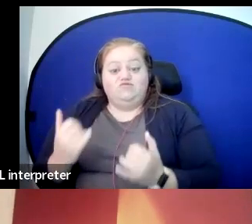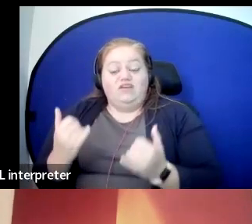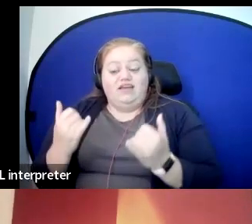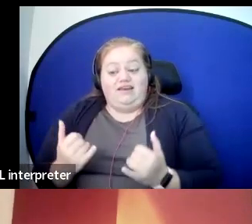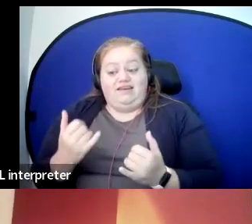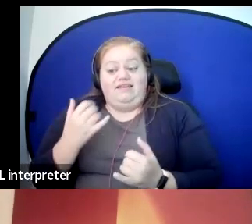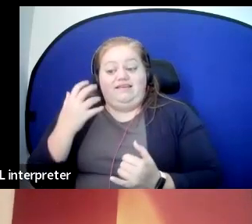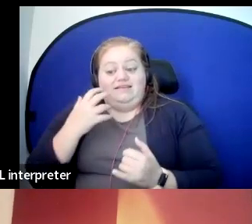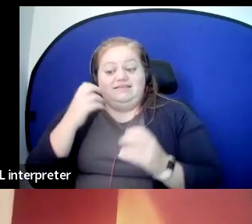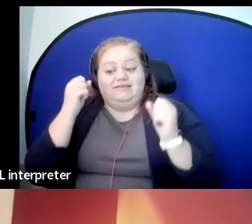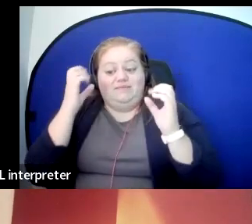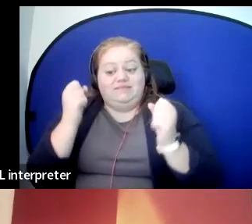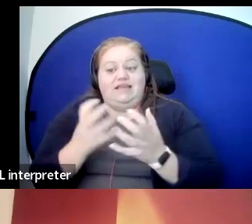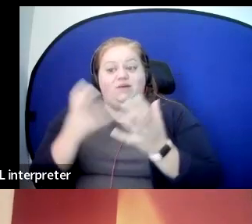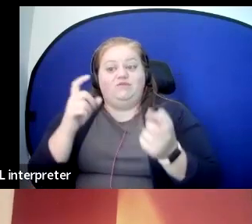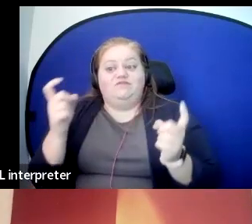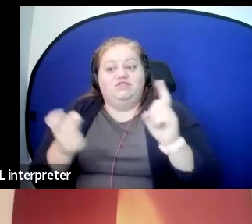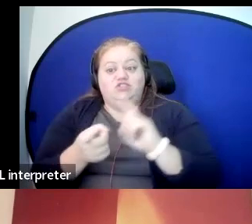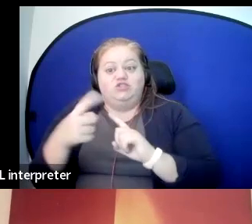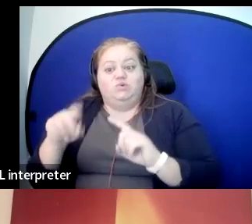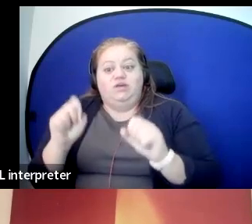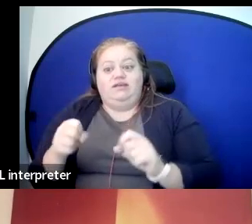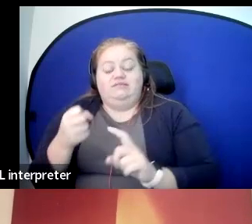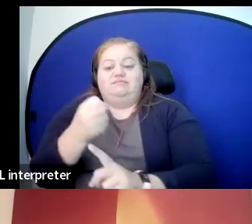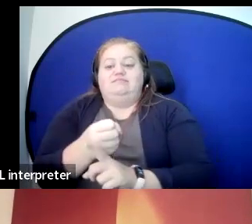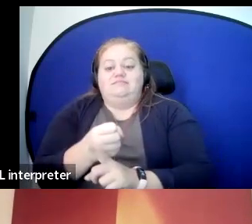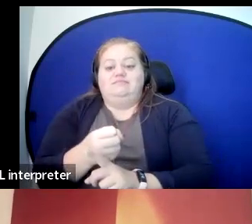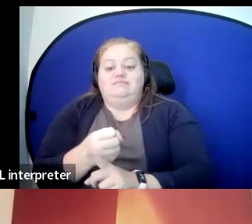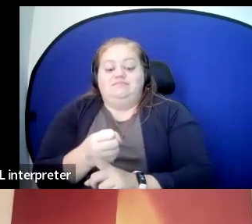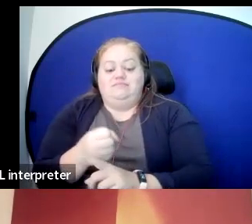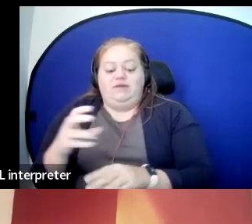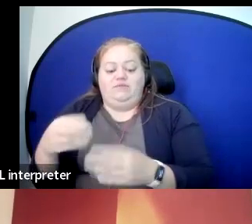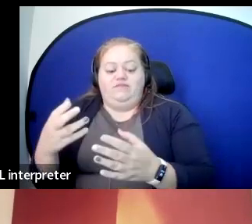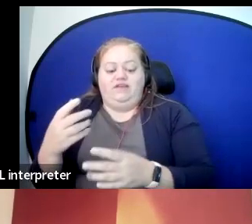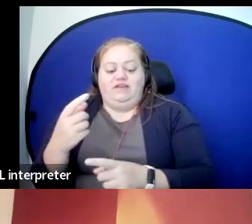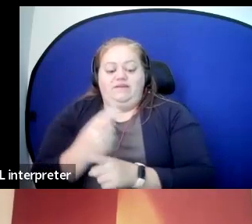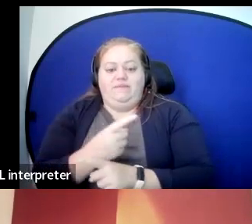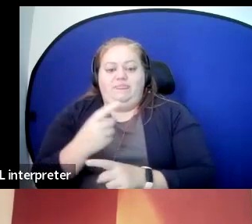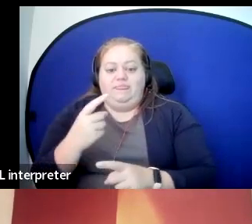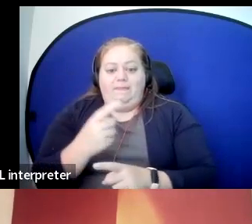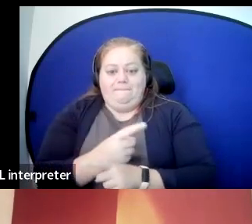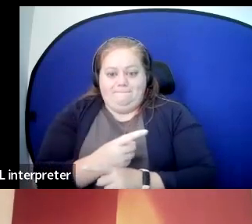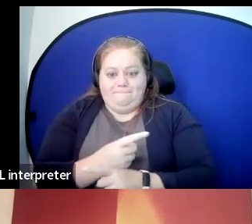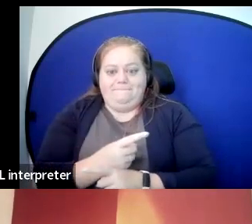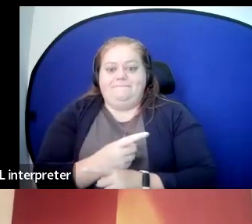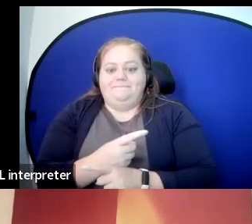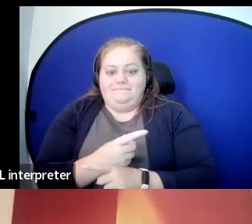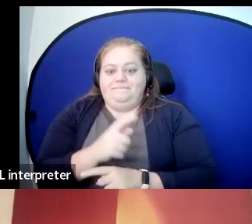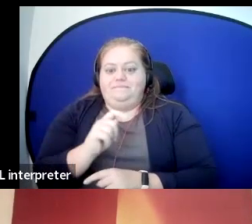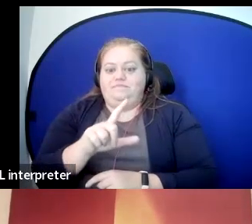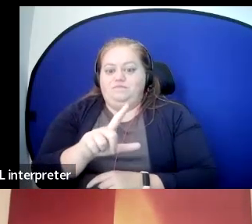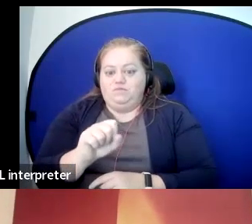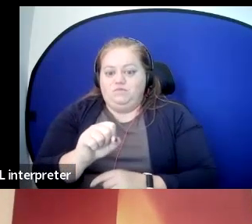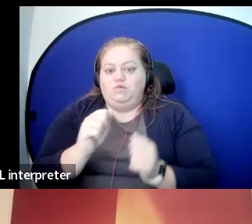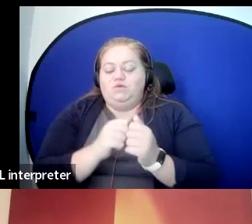unbelievable how much of a change you can make by just kind of like bringing the right use of the tools to people to kind of like fully engage